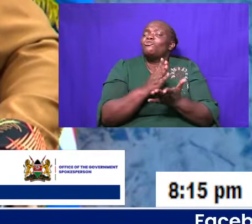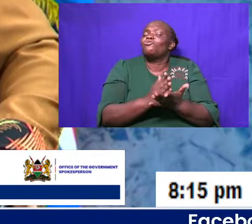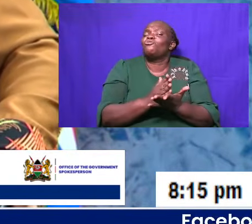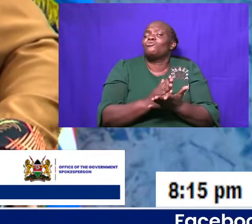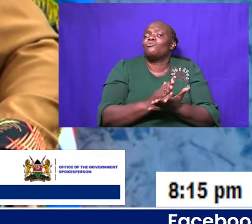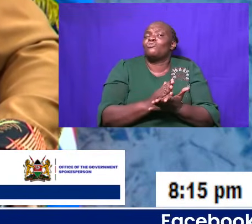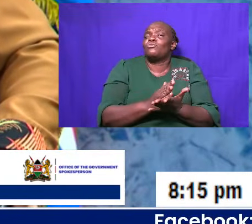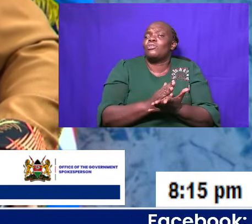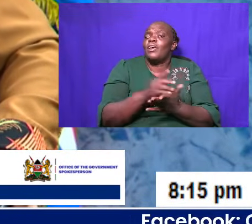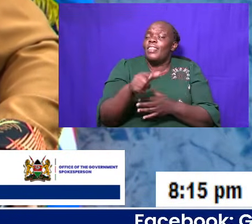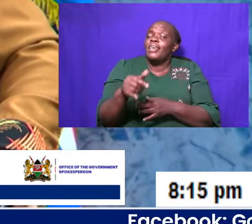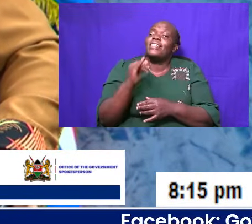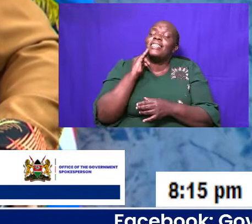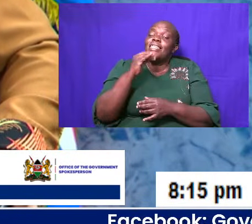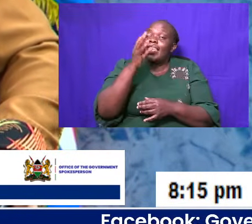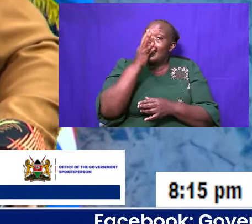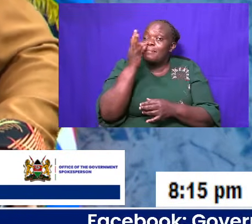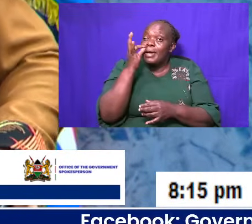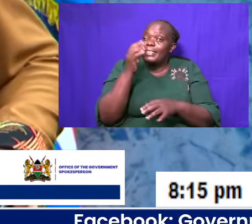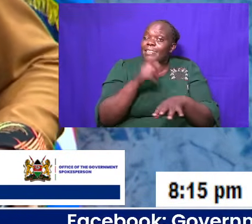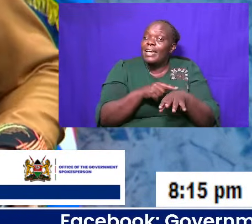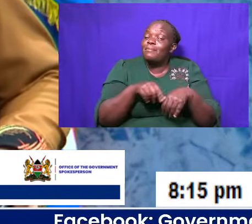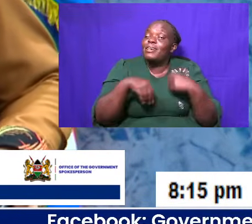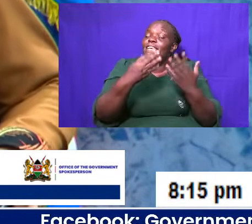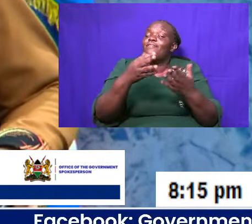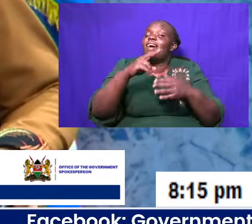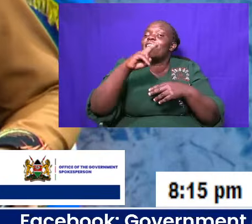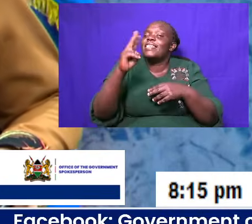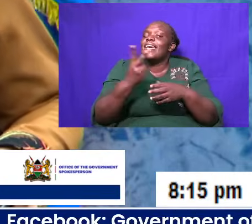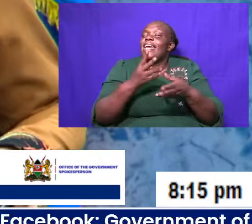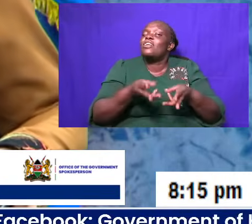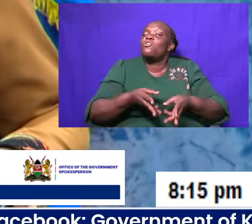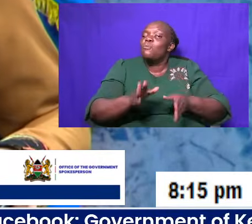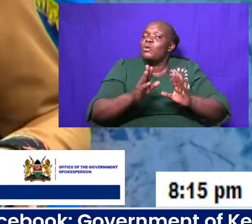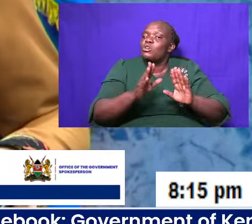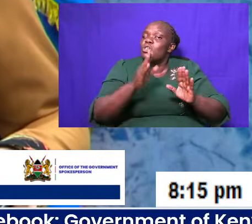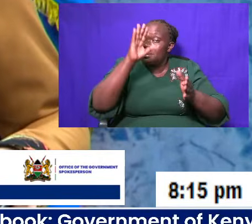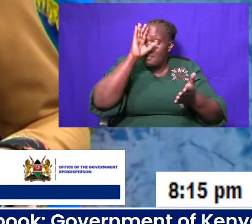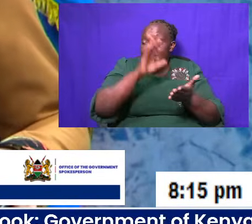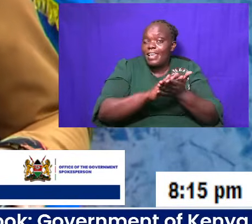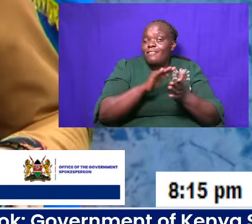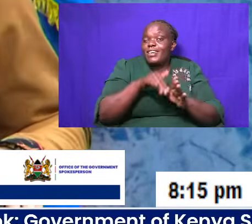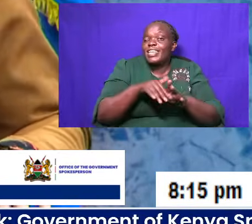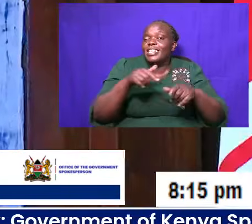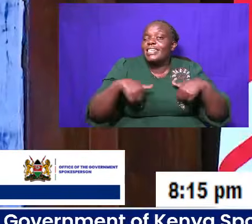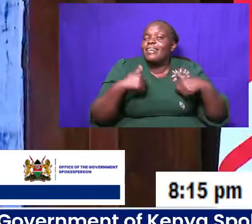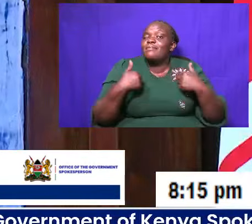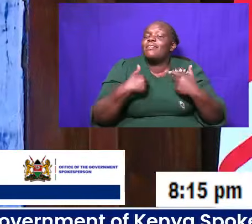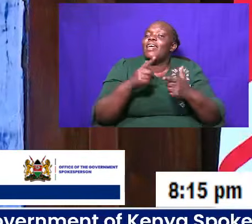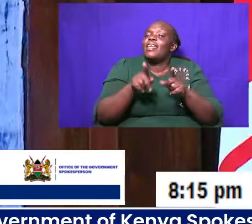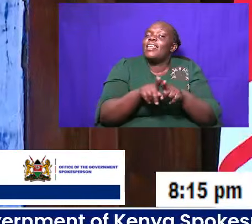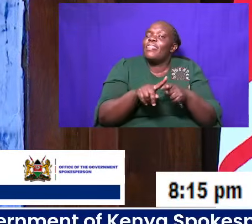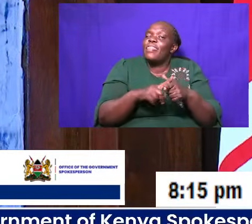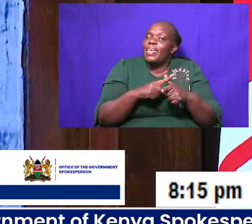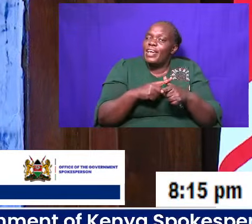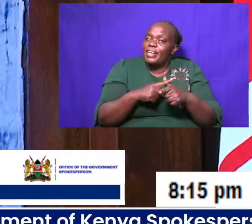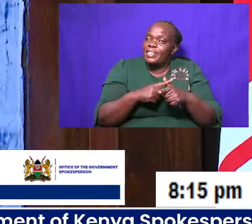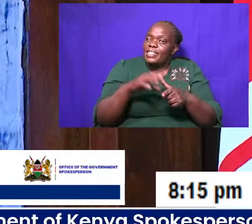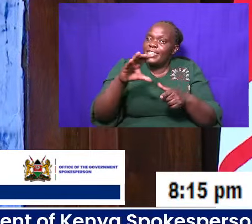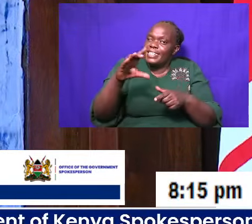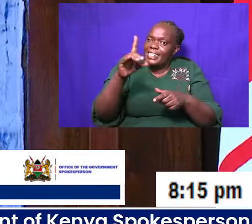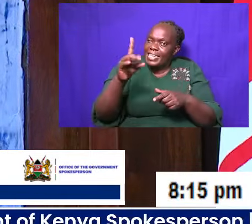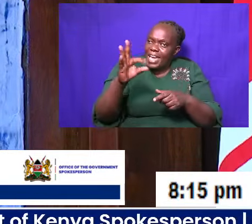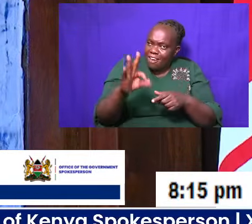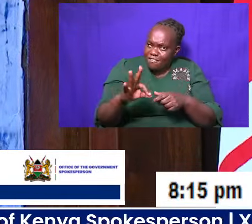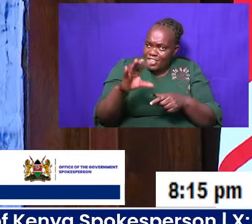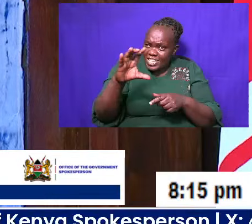So this is the Kibaki free education that gave you a second chance. Yes. And you believed in yourself. Yeah. But then there was also CDF that,